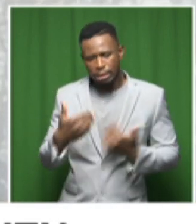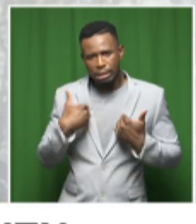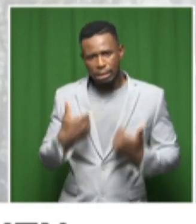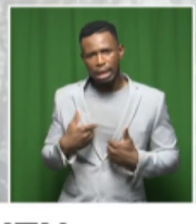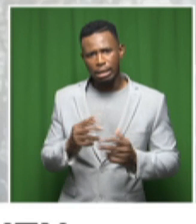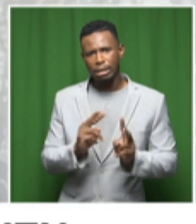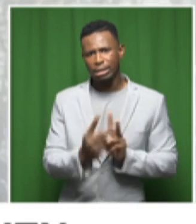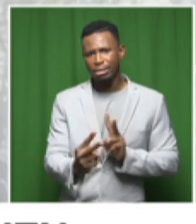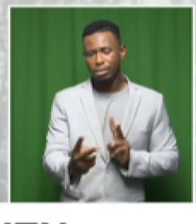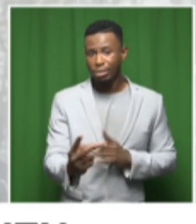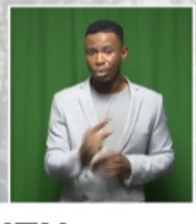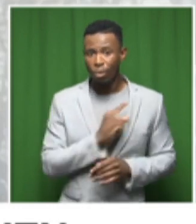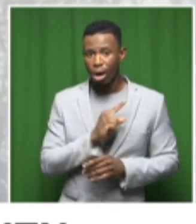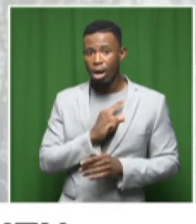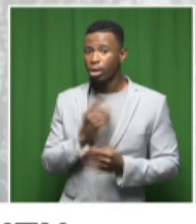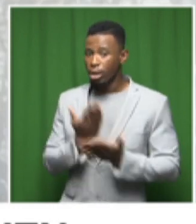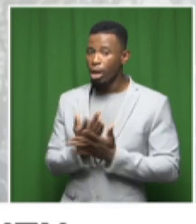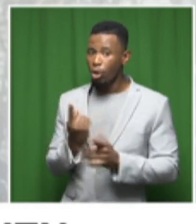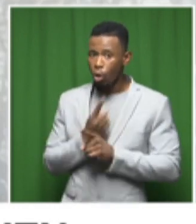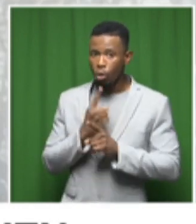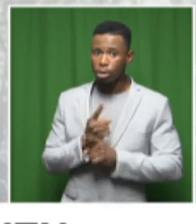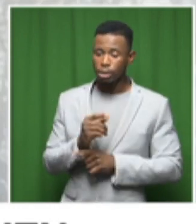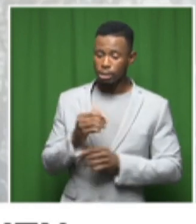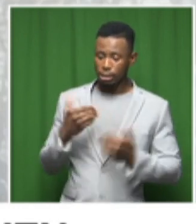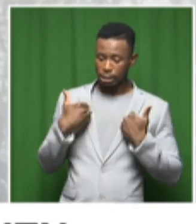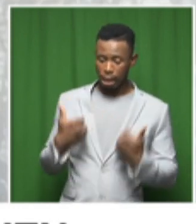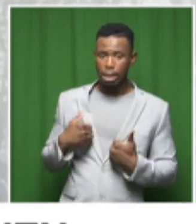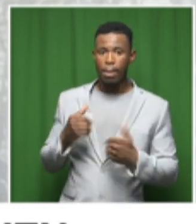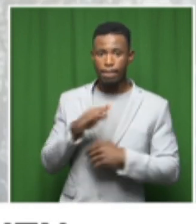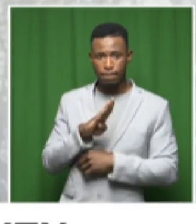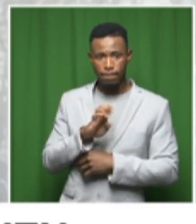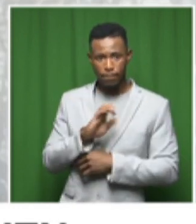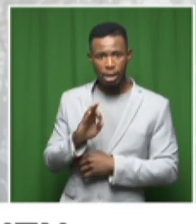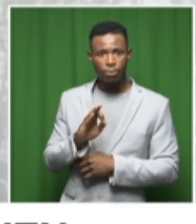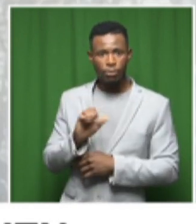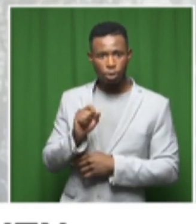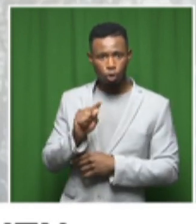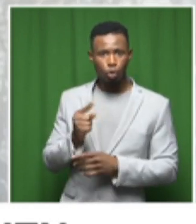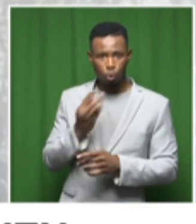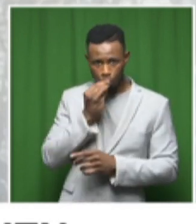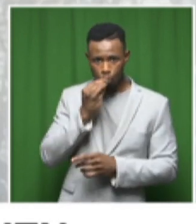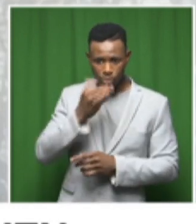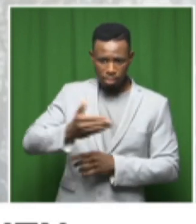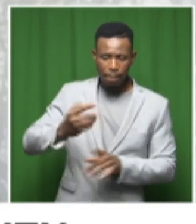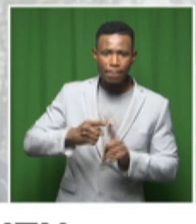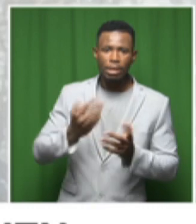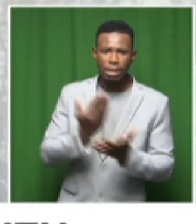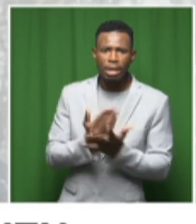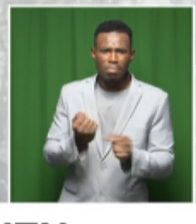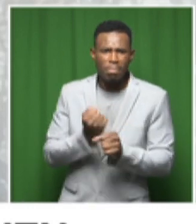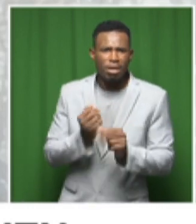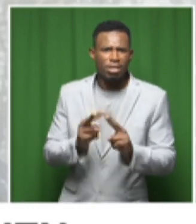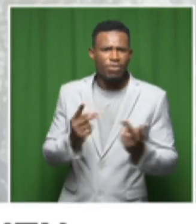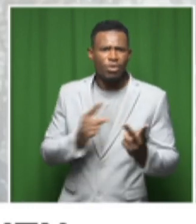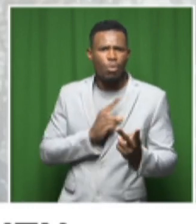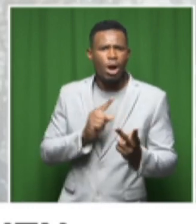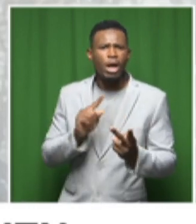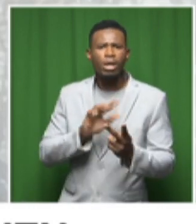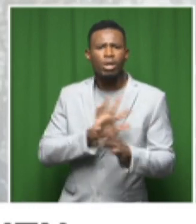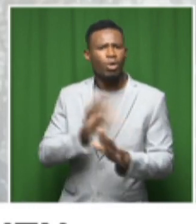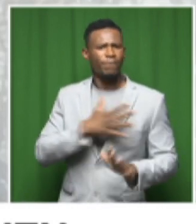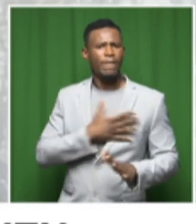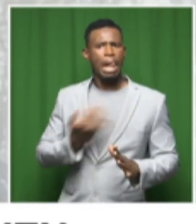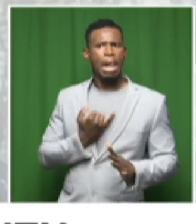basically have a beef stew every Sunday, but make it very different so that it doesn't feel like you're repeating the same meal every single